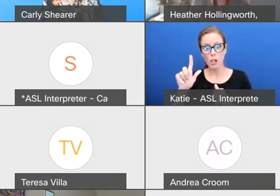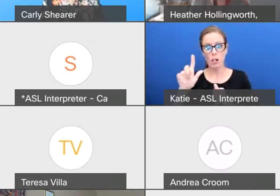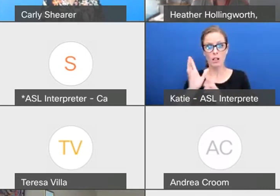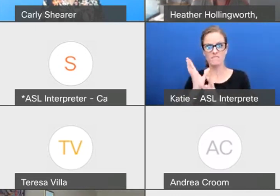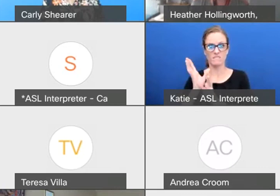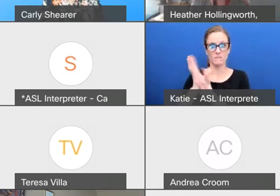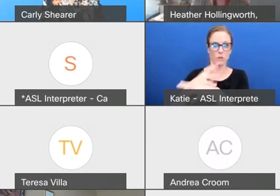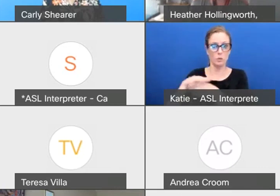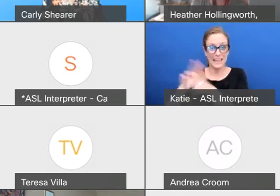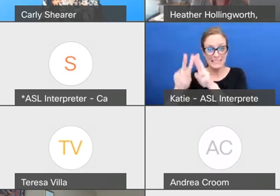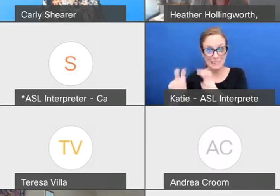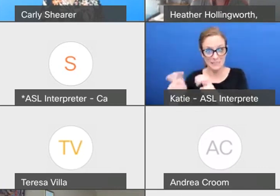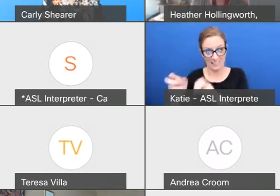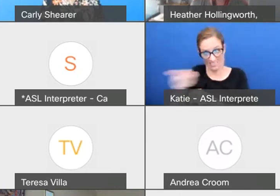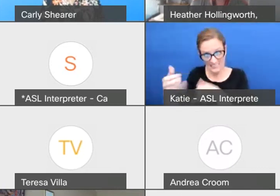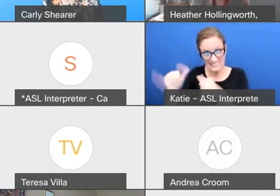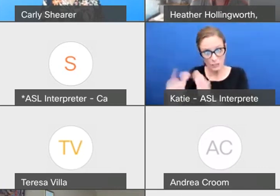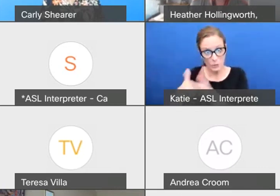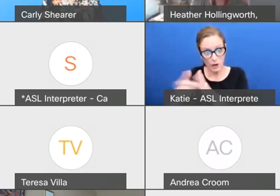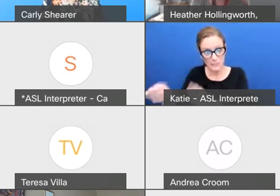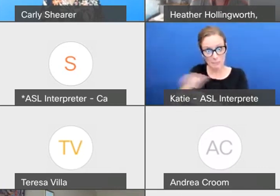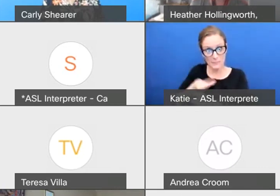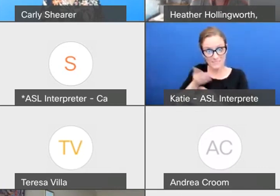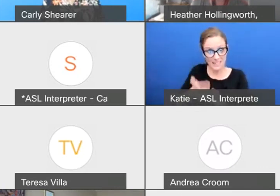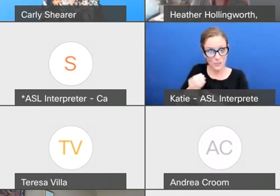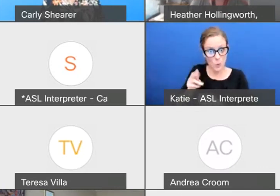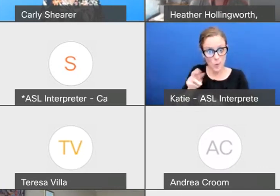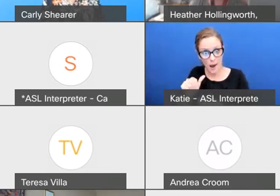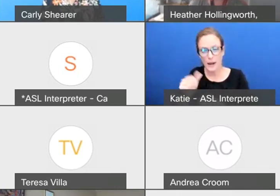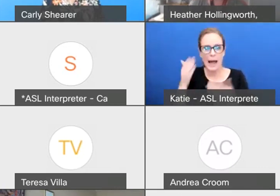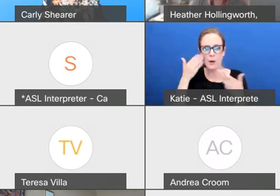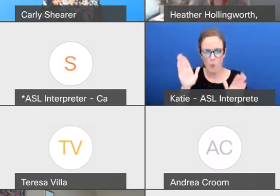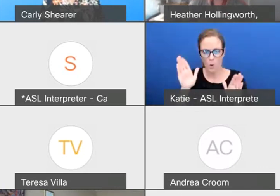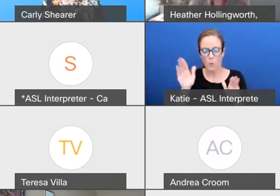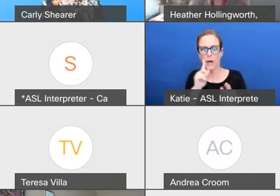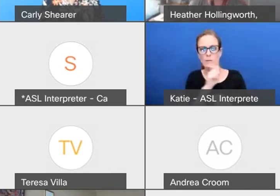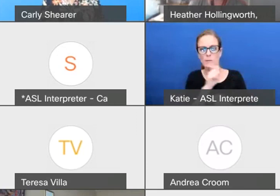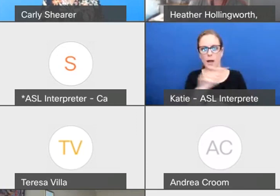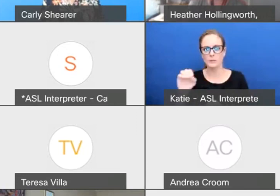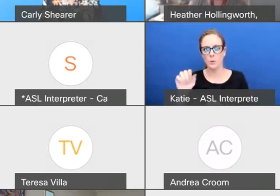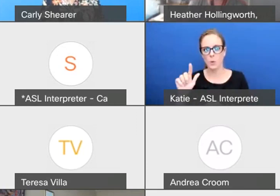are still required to submit a validation. I don't know if you guys are on the list or not.